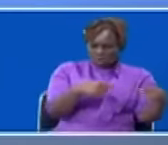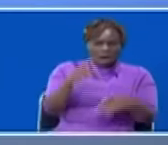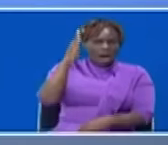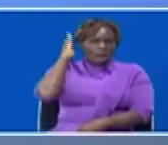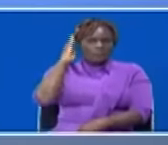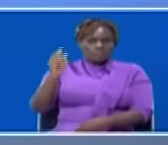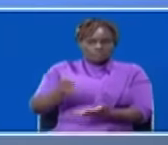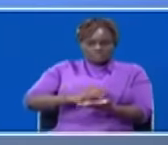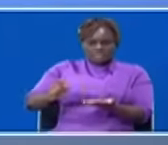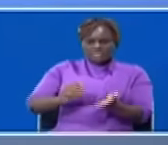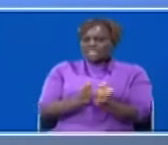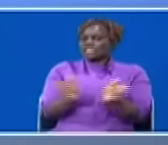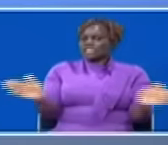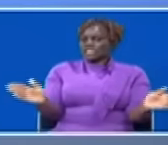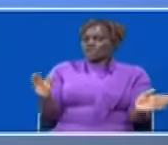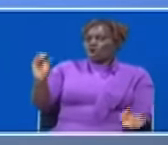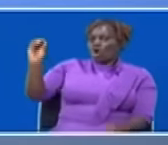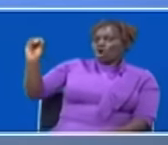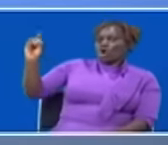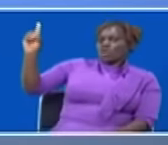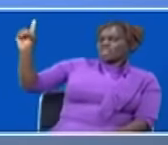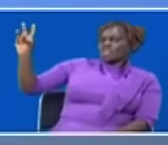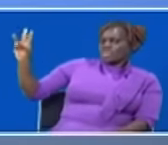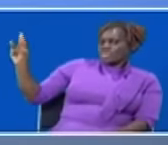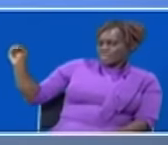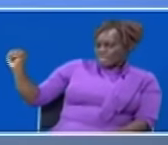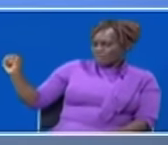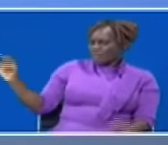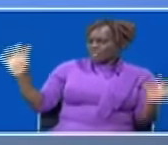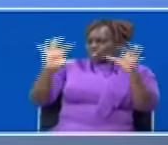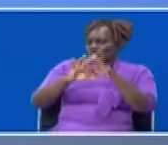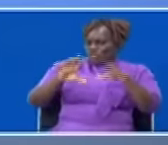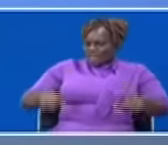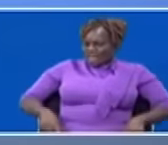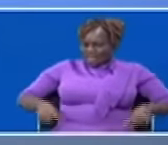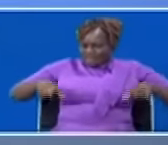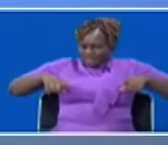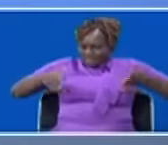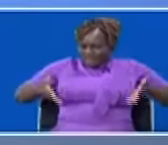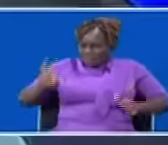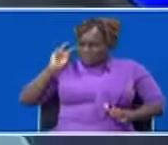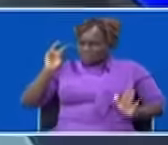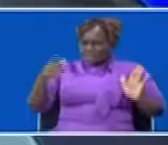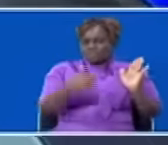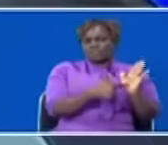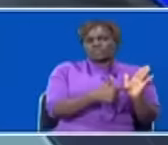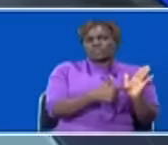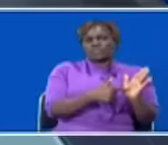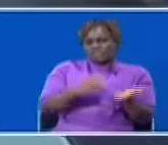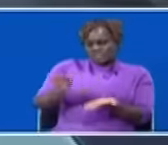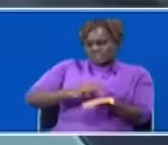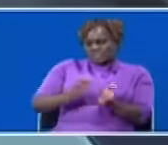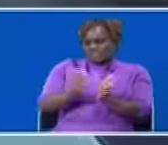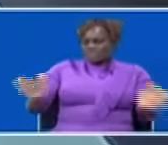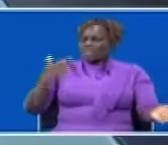who's the Secretary General of the Orange Democratic Movement, who joins us live tonight on Checkpoint. Mr. Secretary General, thank